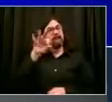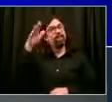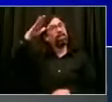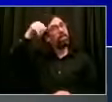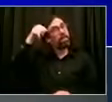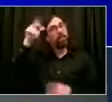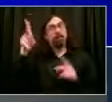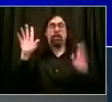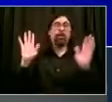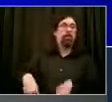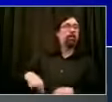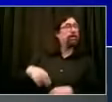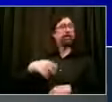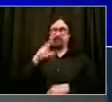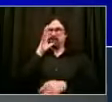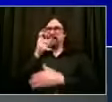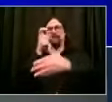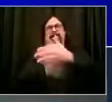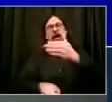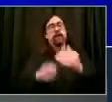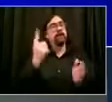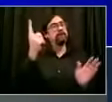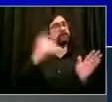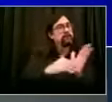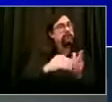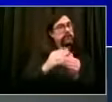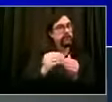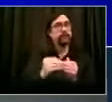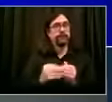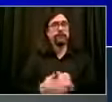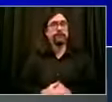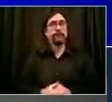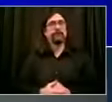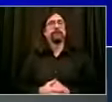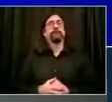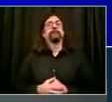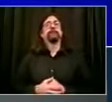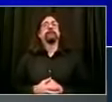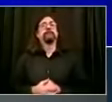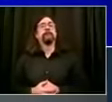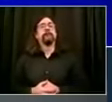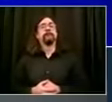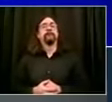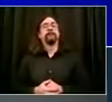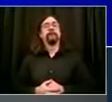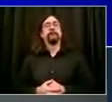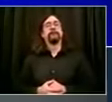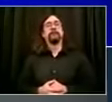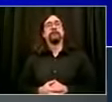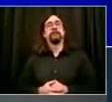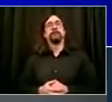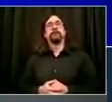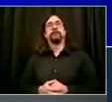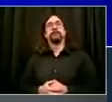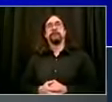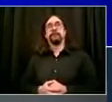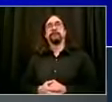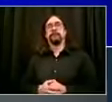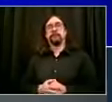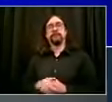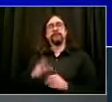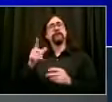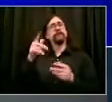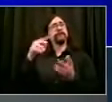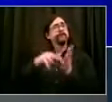second wave. So let's do it again. If you come in, you fill out the form, you follow the quarantine, God bless. If you violate